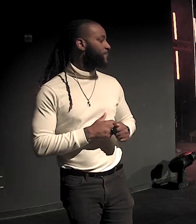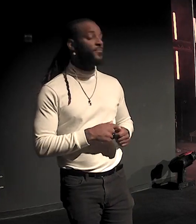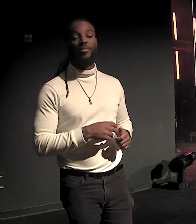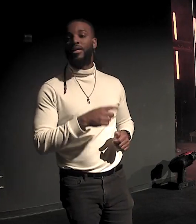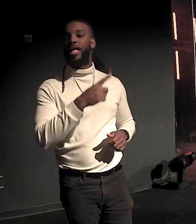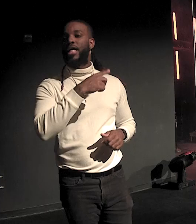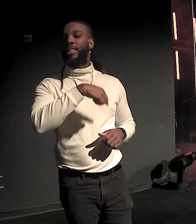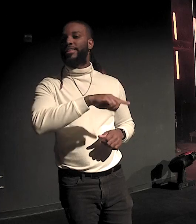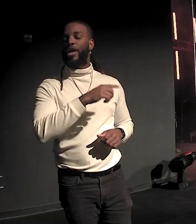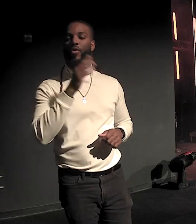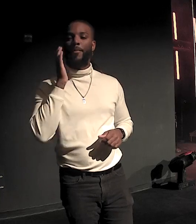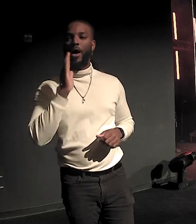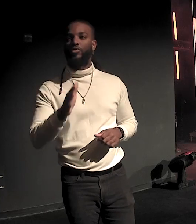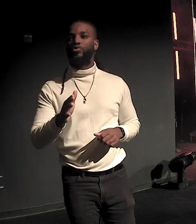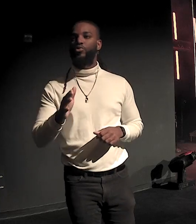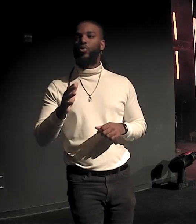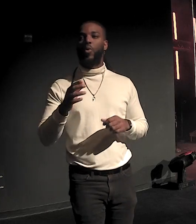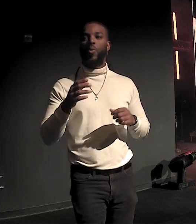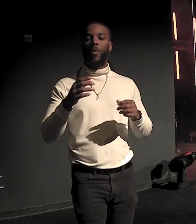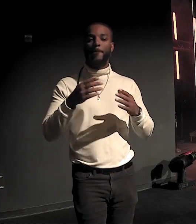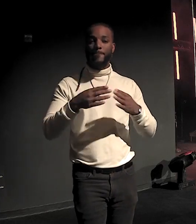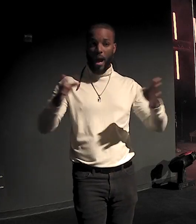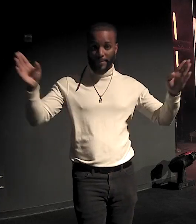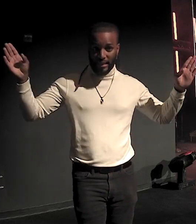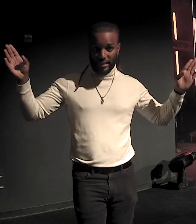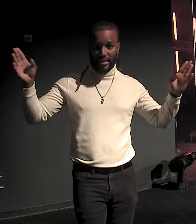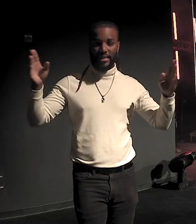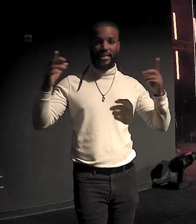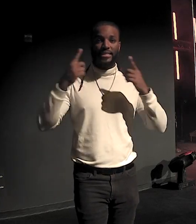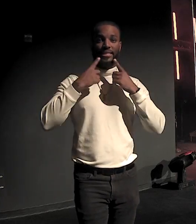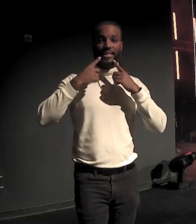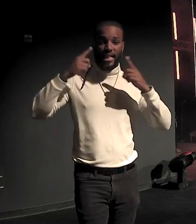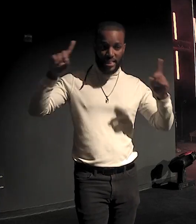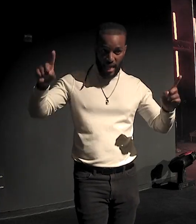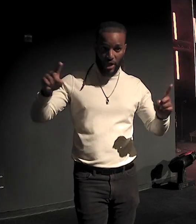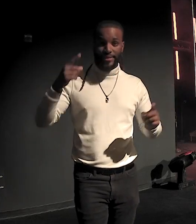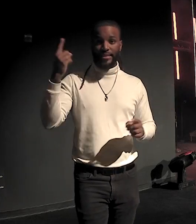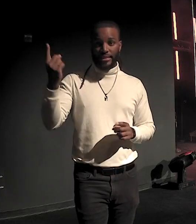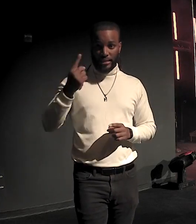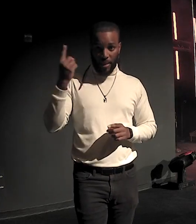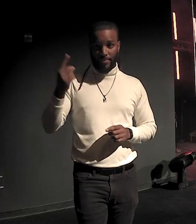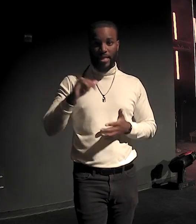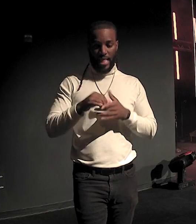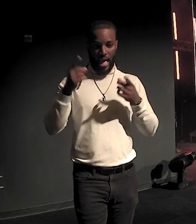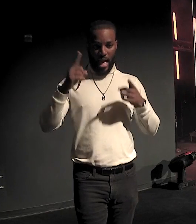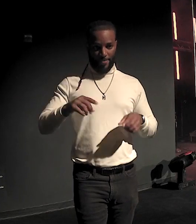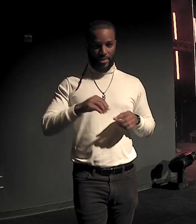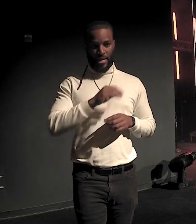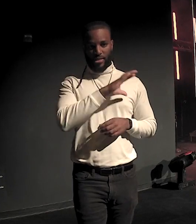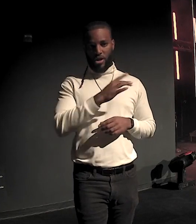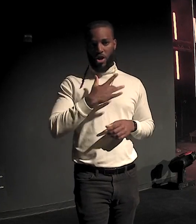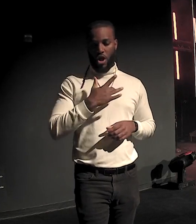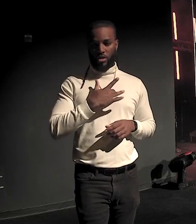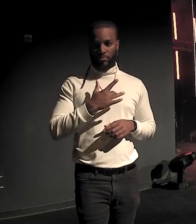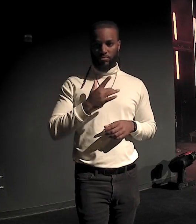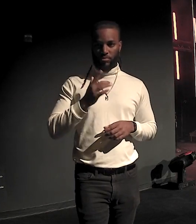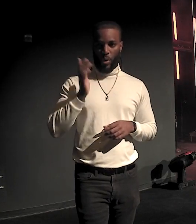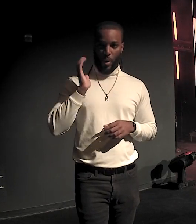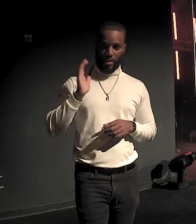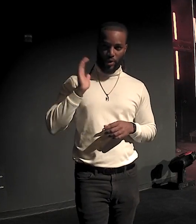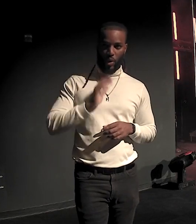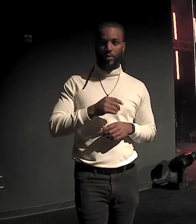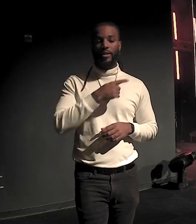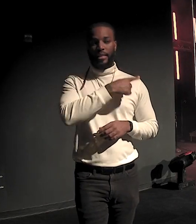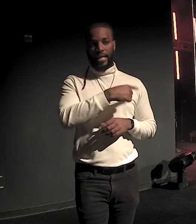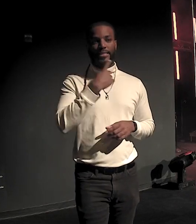They're about to publicly declare something that went down in their heart. A while ago, they